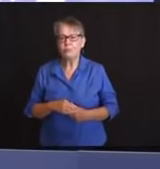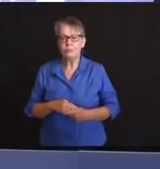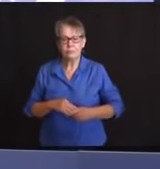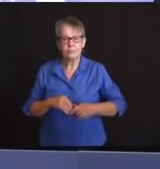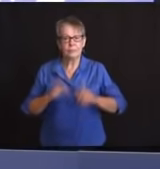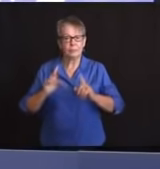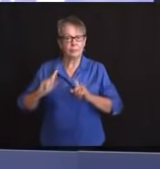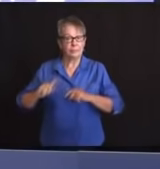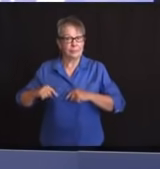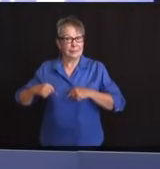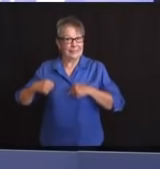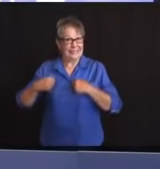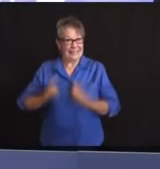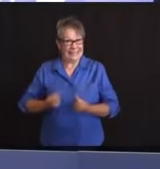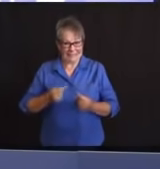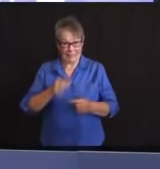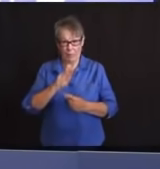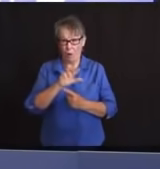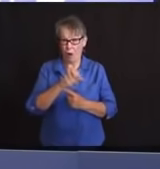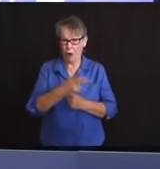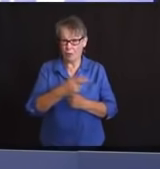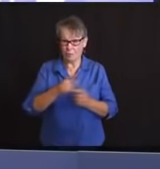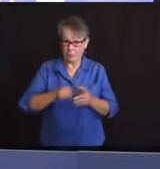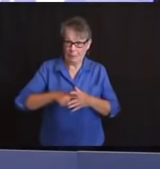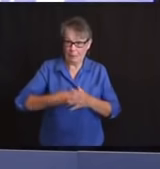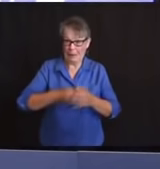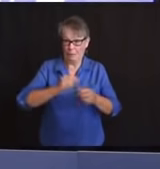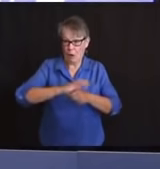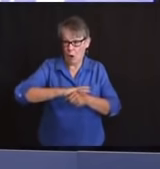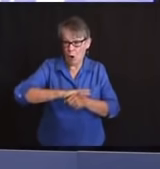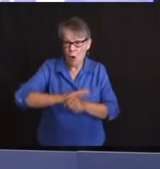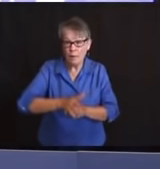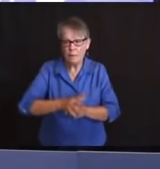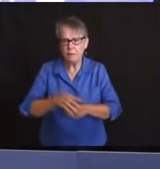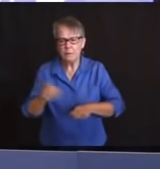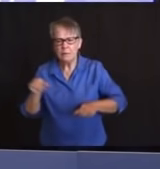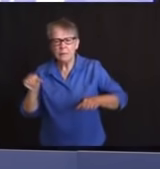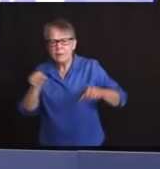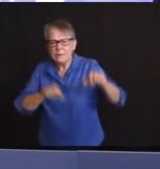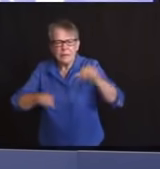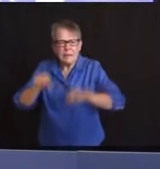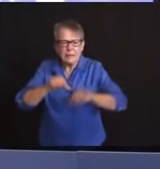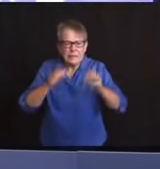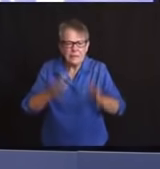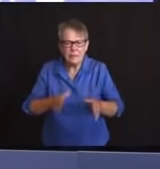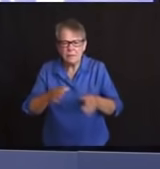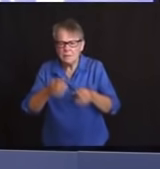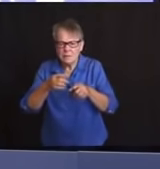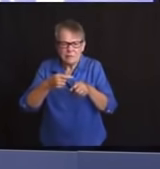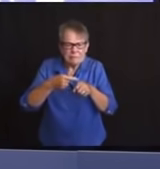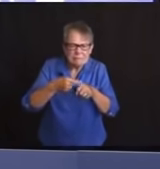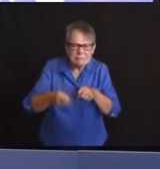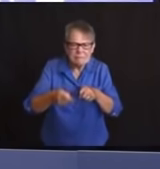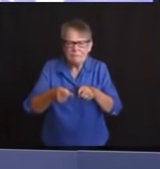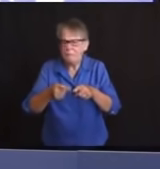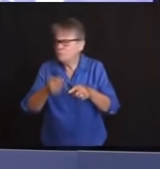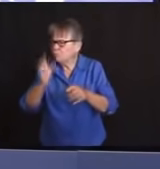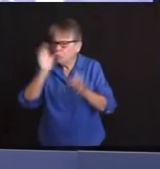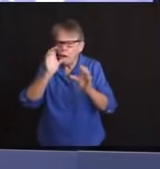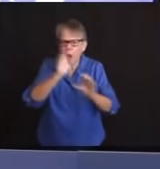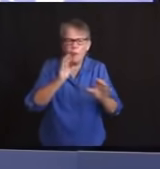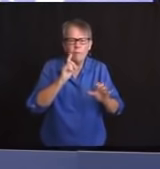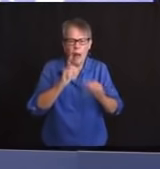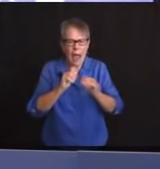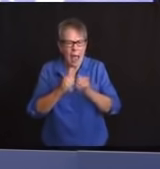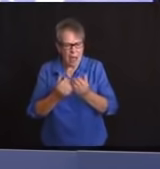communities around the world have searched for therapeutics and treatments to provide remedies for patients with COVID-19. As